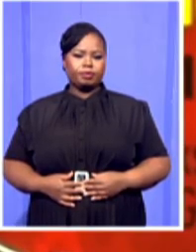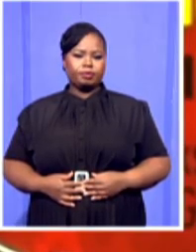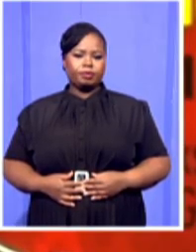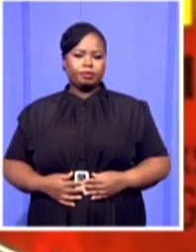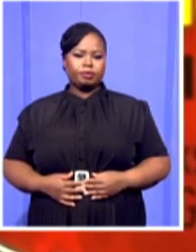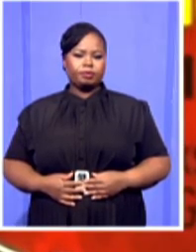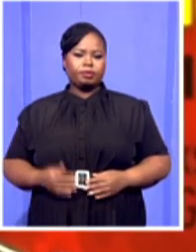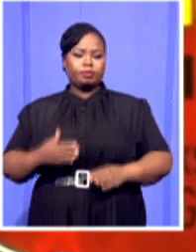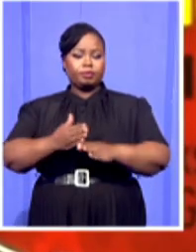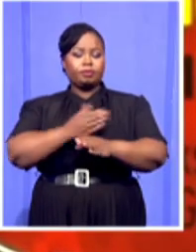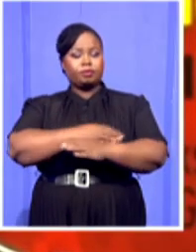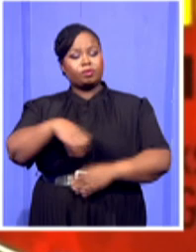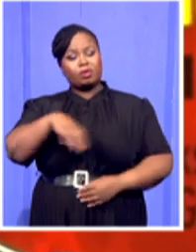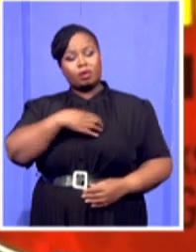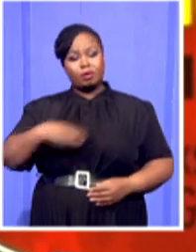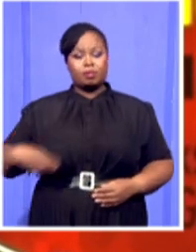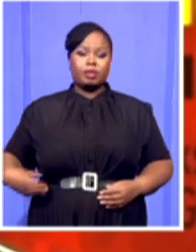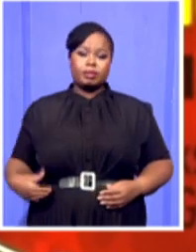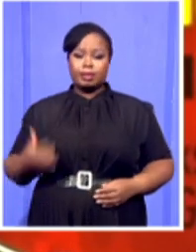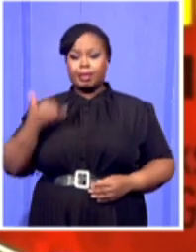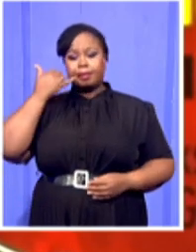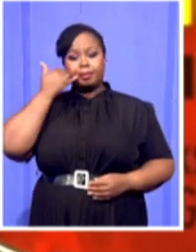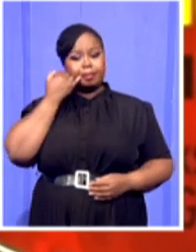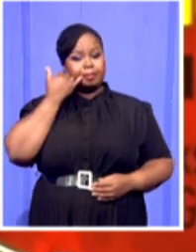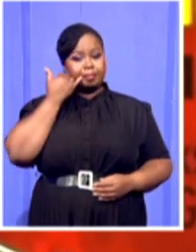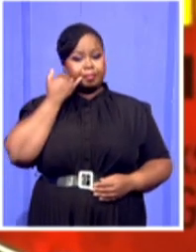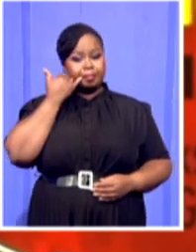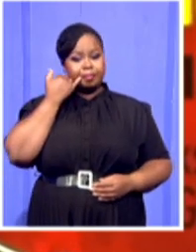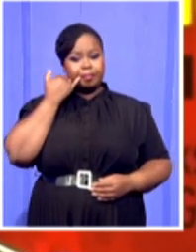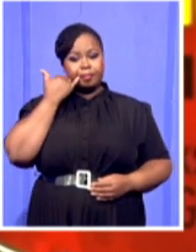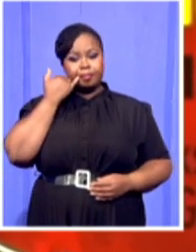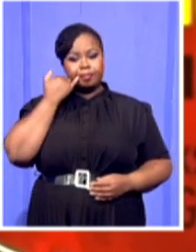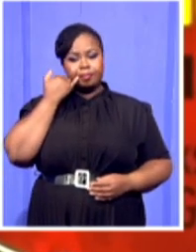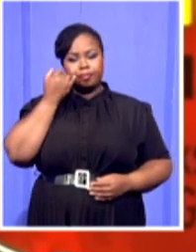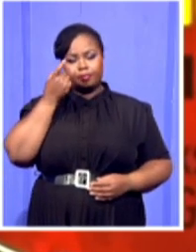Former President Mbeki is correct